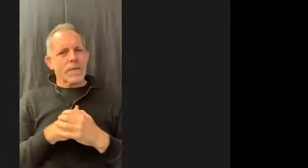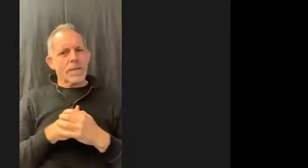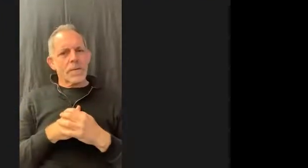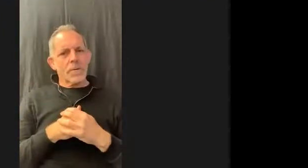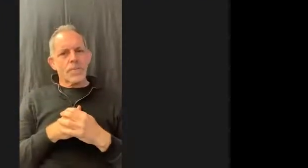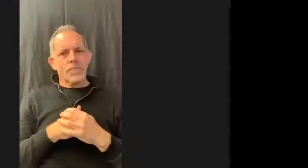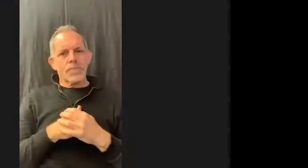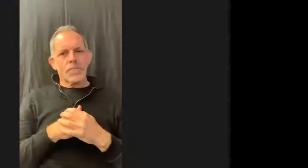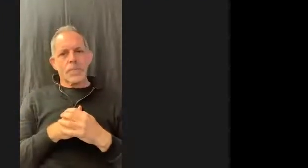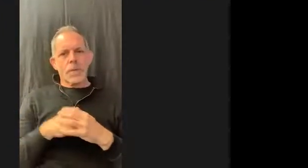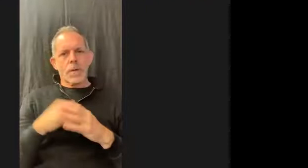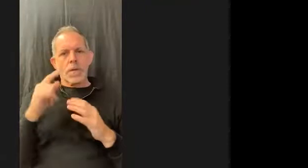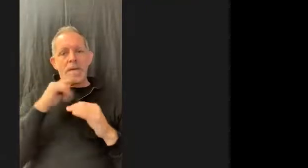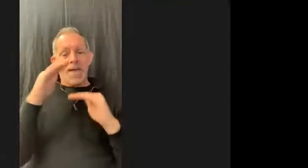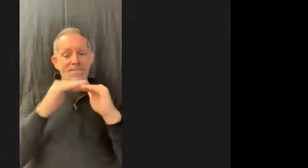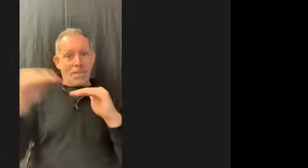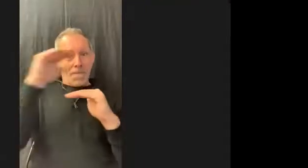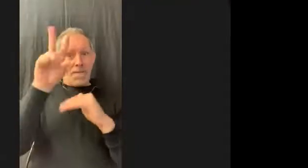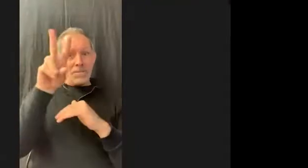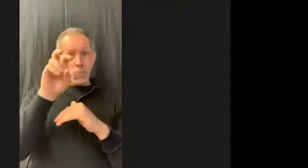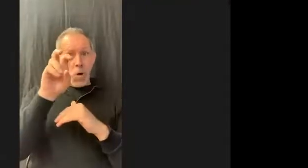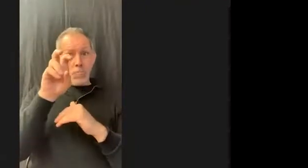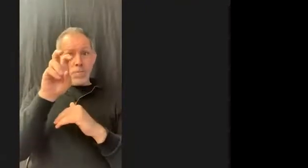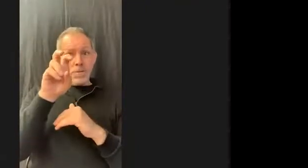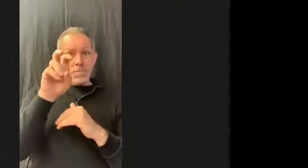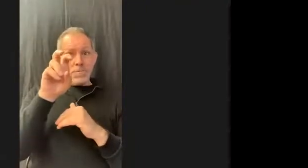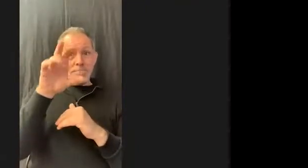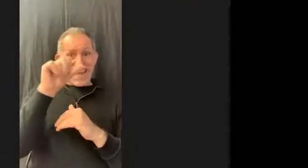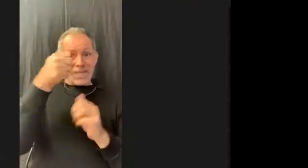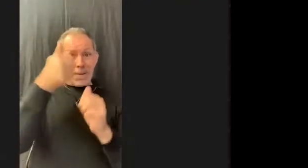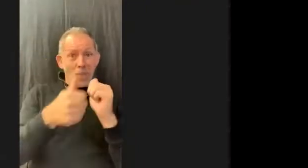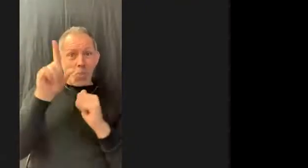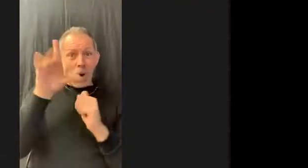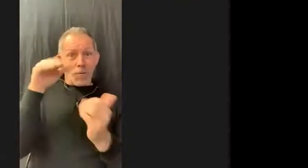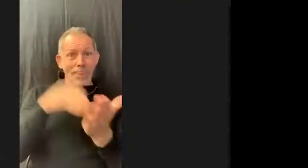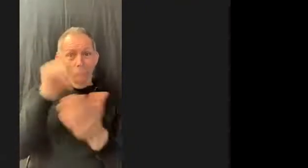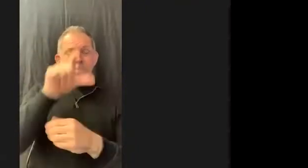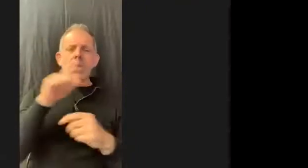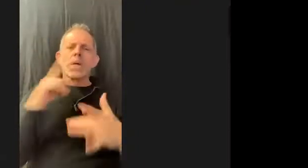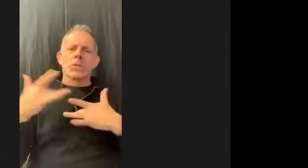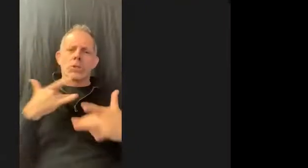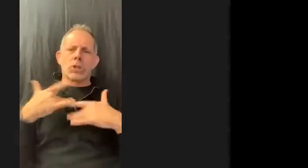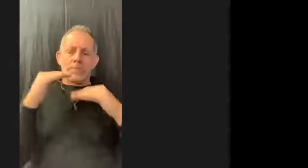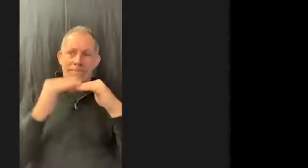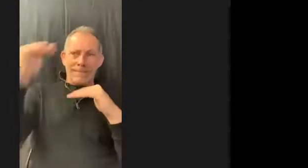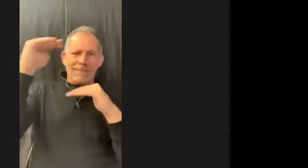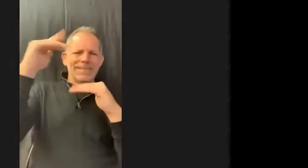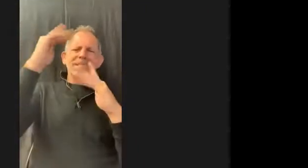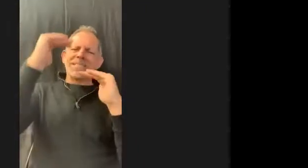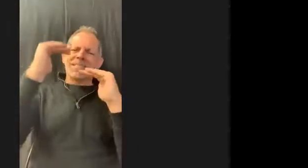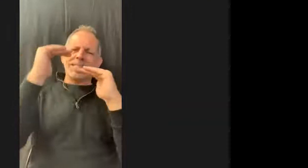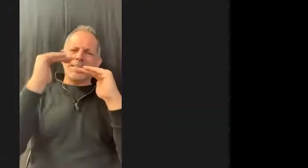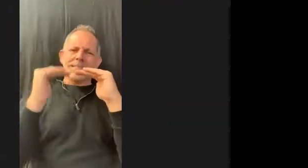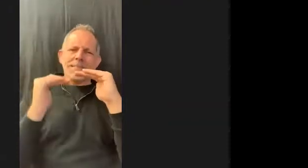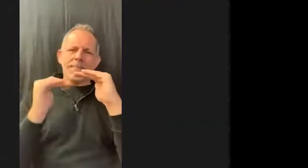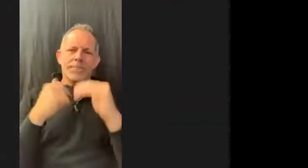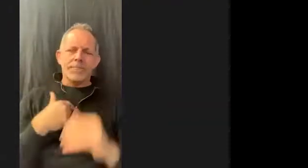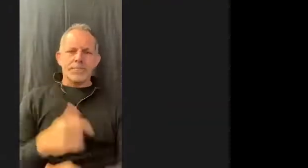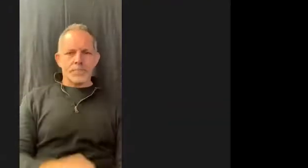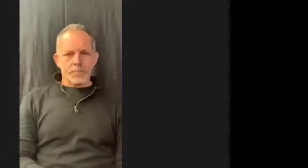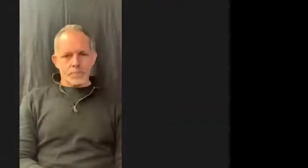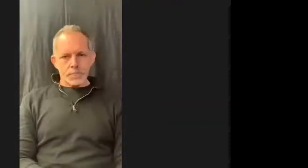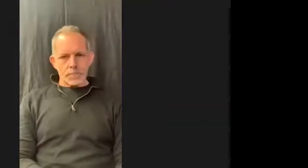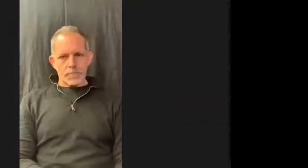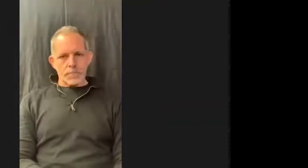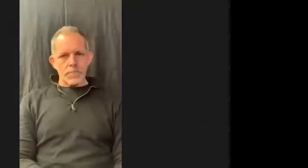the trajectory is great. Let's hope it's sustained. Let's all do everything we can to continue it, but to